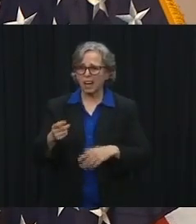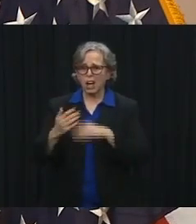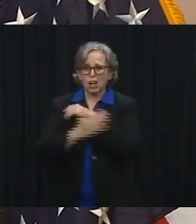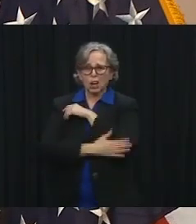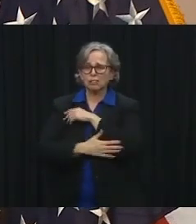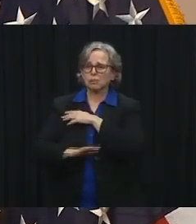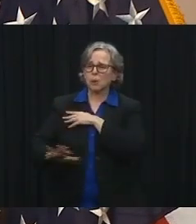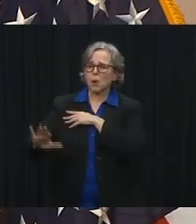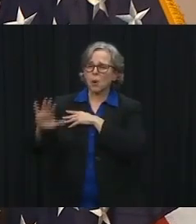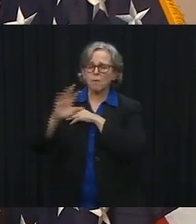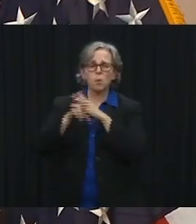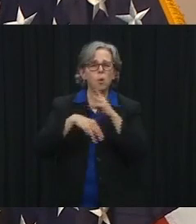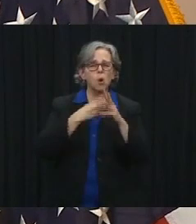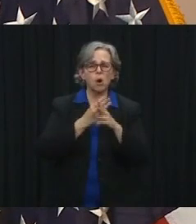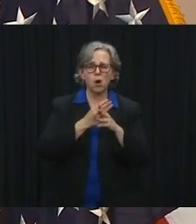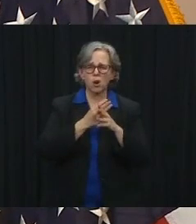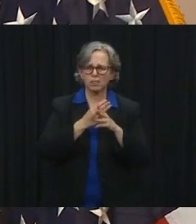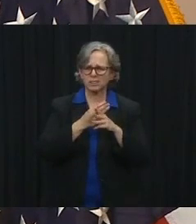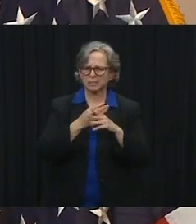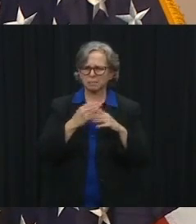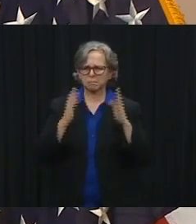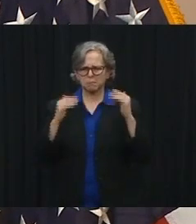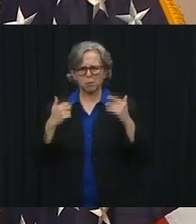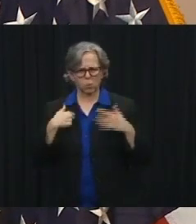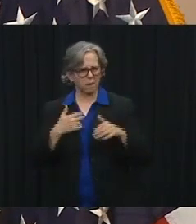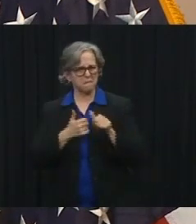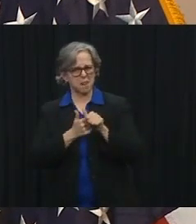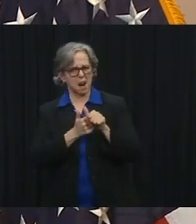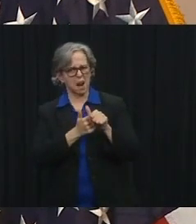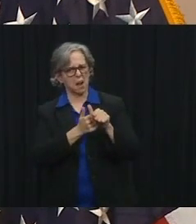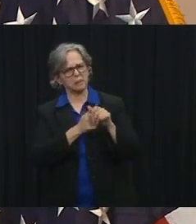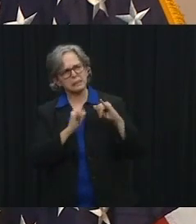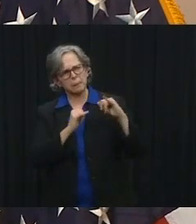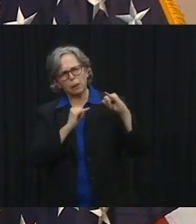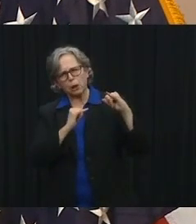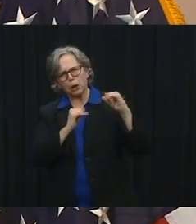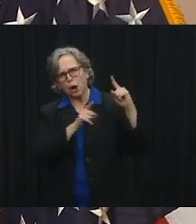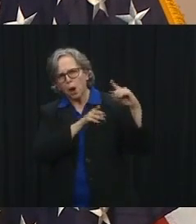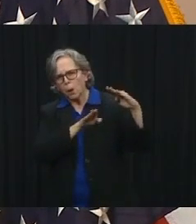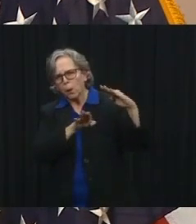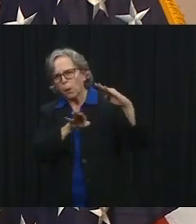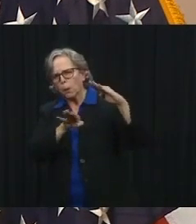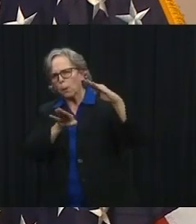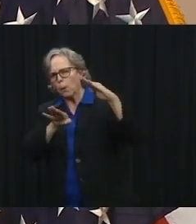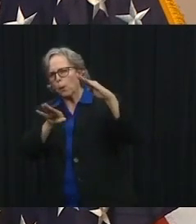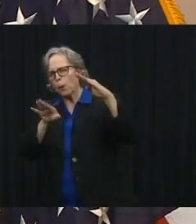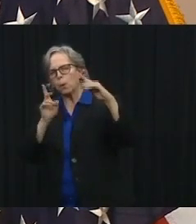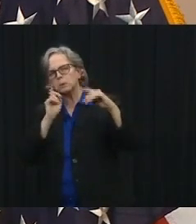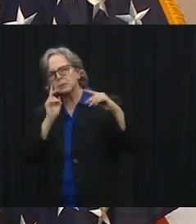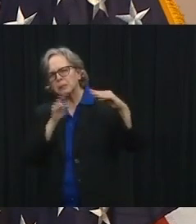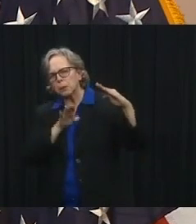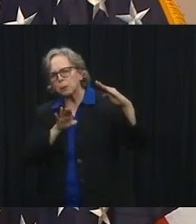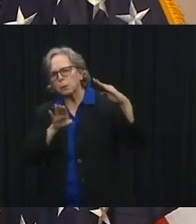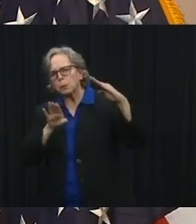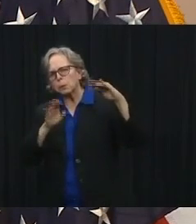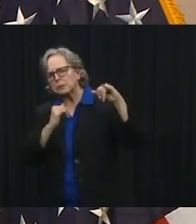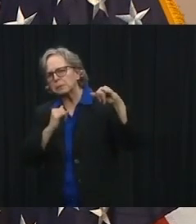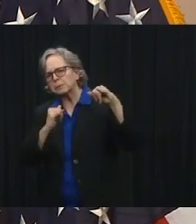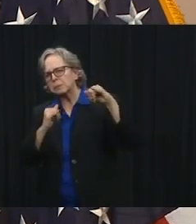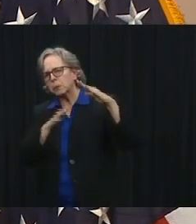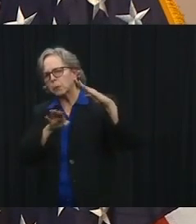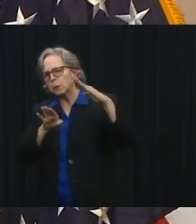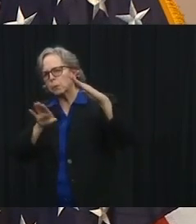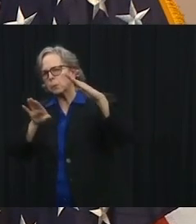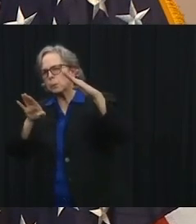be following more of what we've seen in Italy. That is certainly the case in Ohio, as in every other